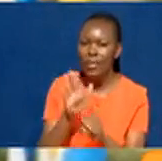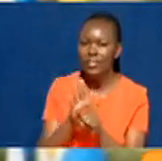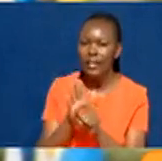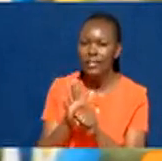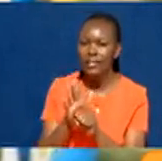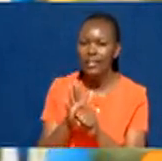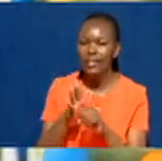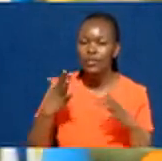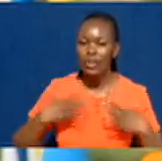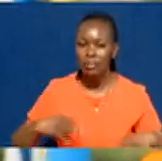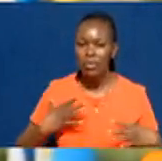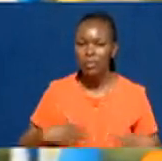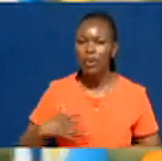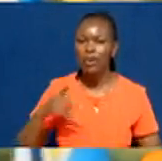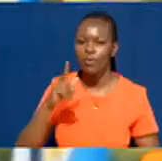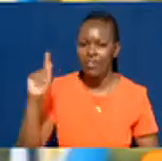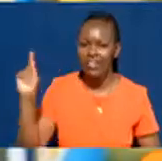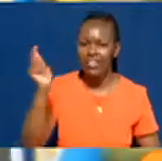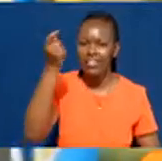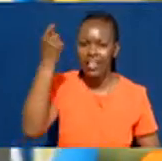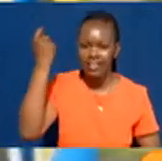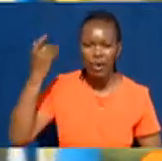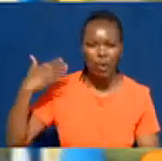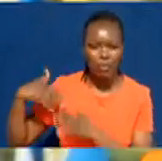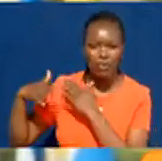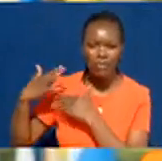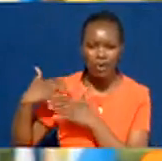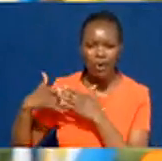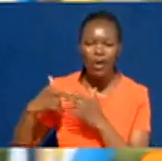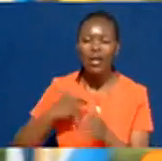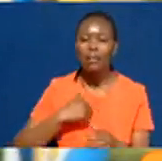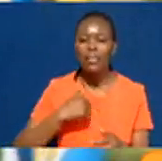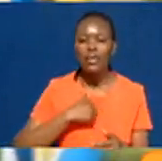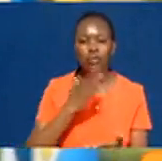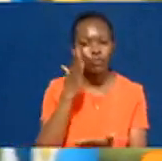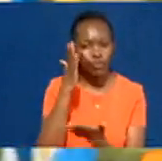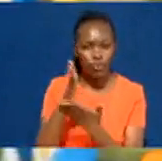as I committed to the people of Kenya, I believe in the rule of law.